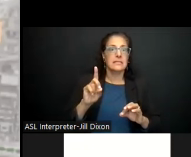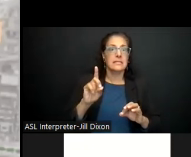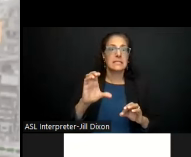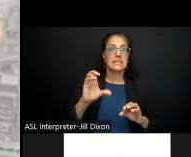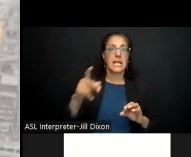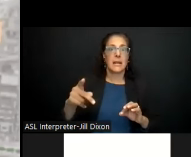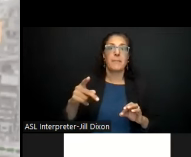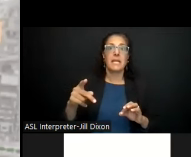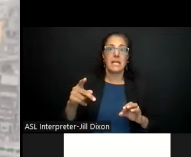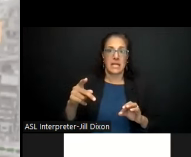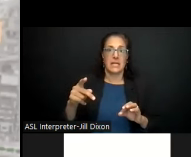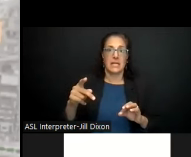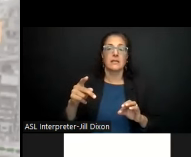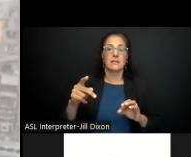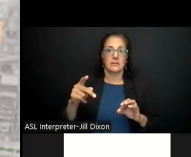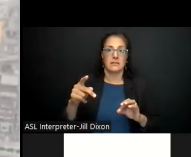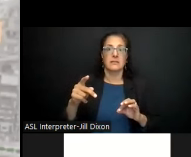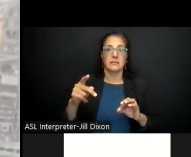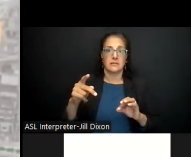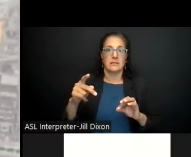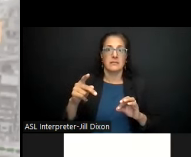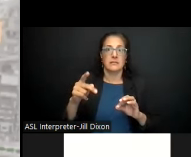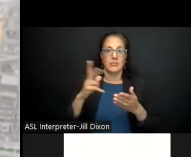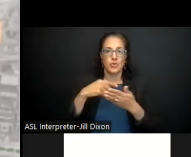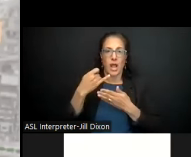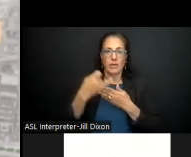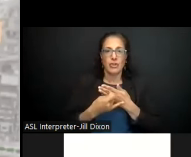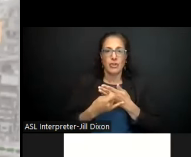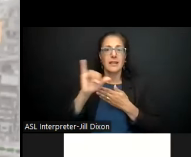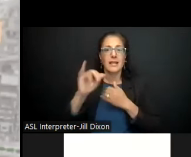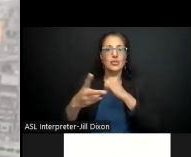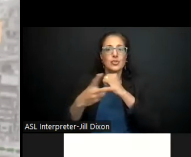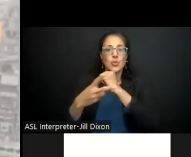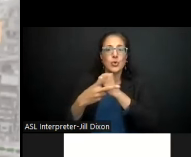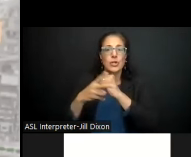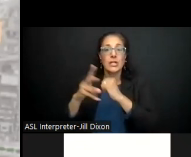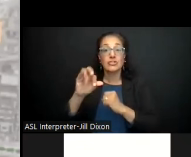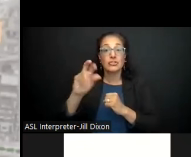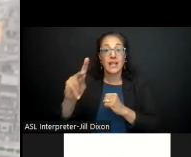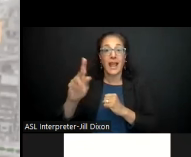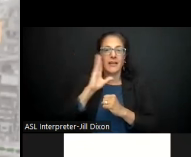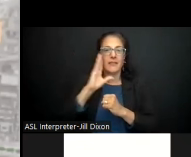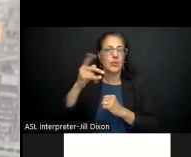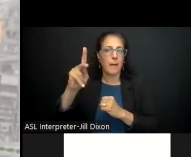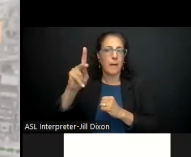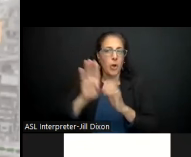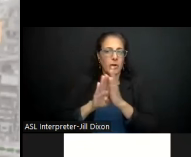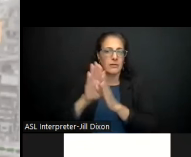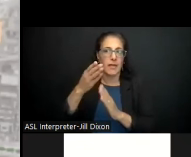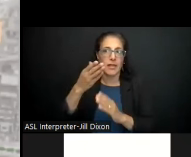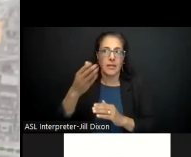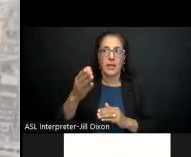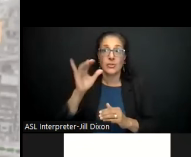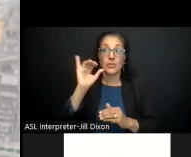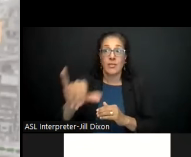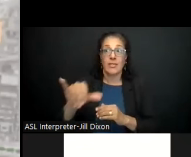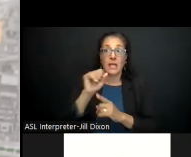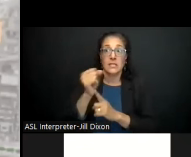storage tank up here that will be in the future park that is being developed there. So in this scenario,